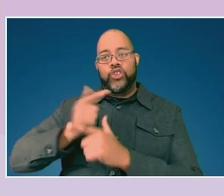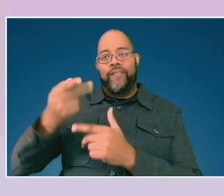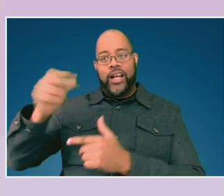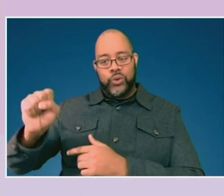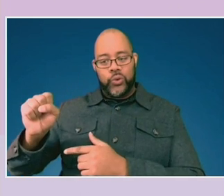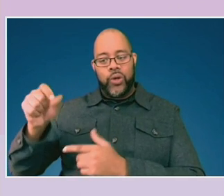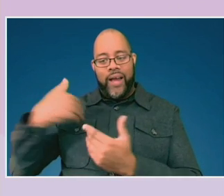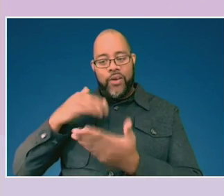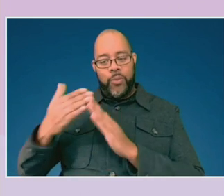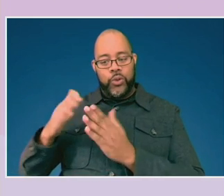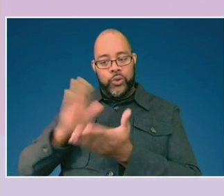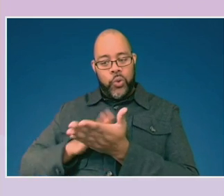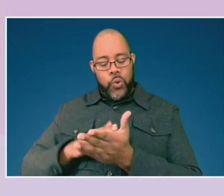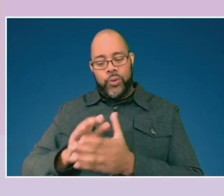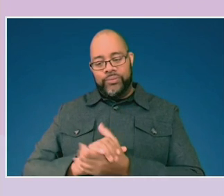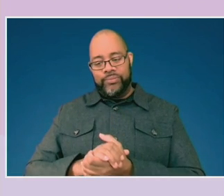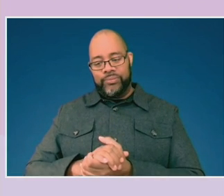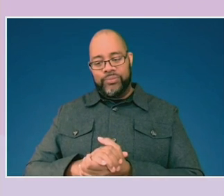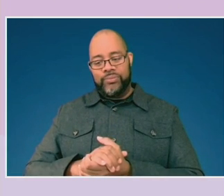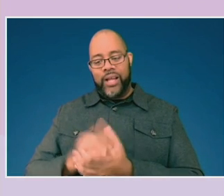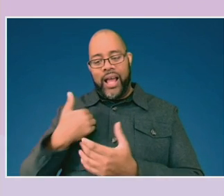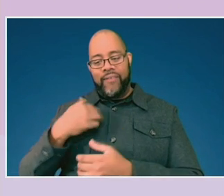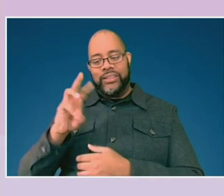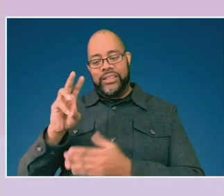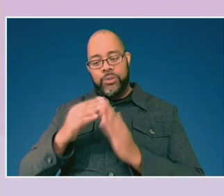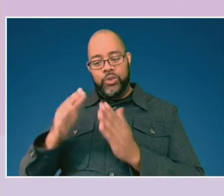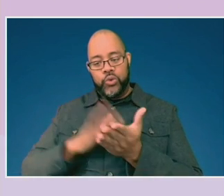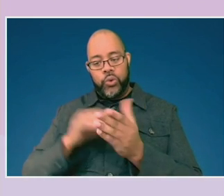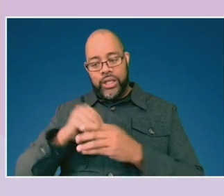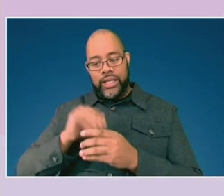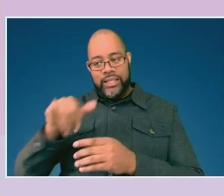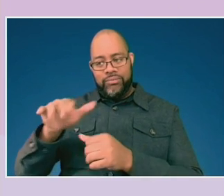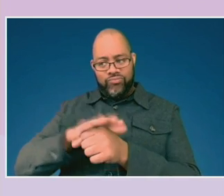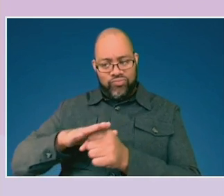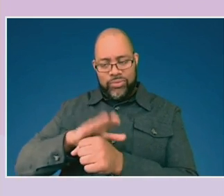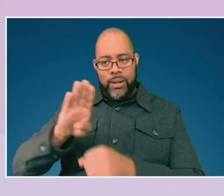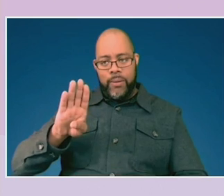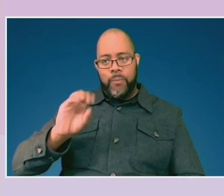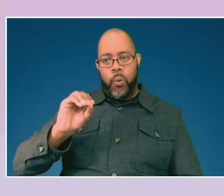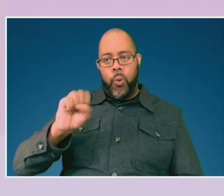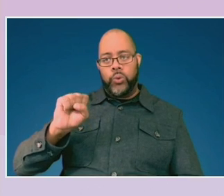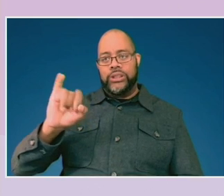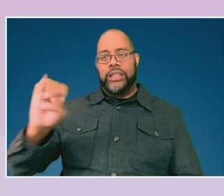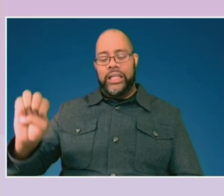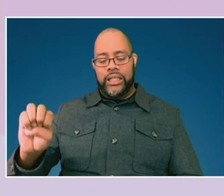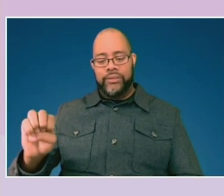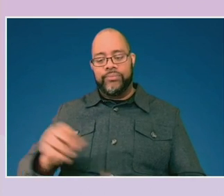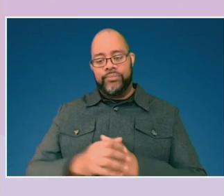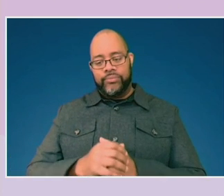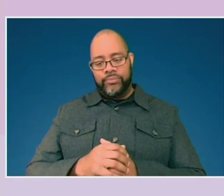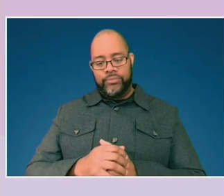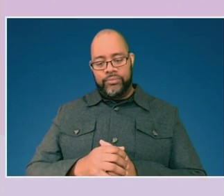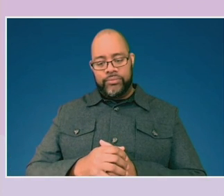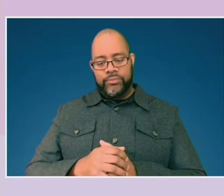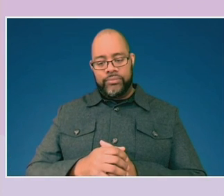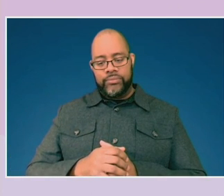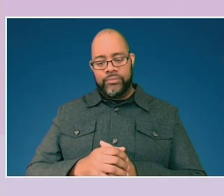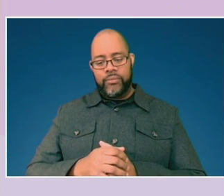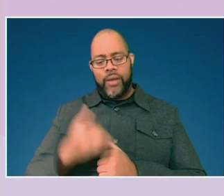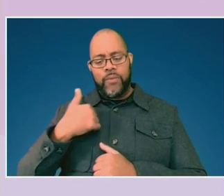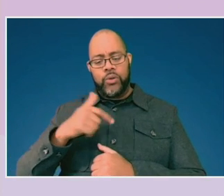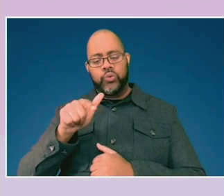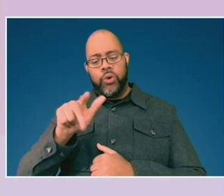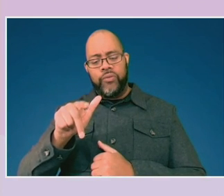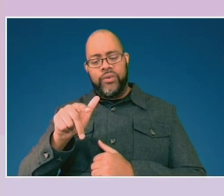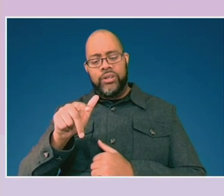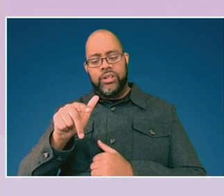community school. We have six community schools in the Boise School District. Five of those are at elementaries. We have about 23,000